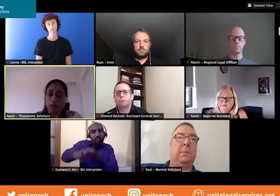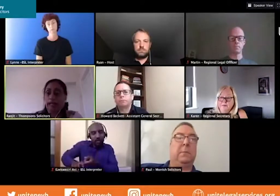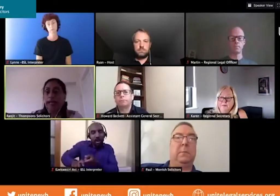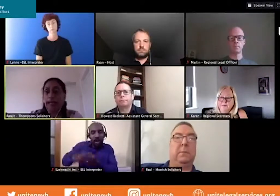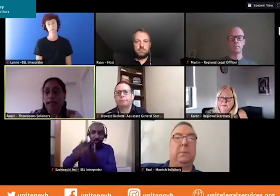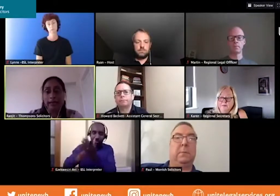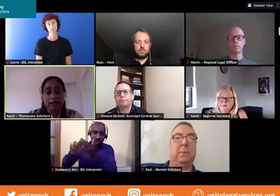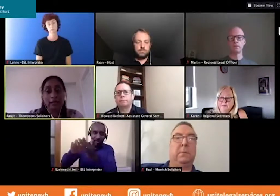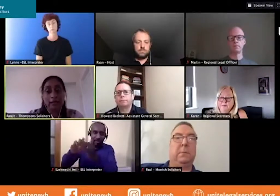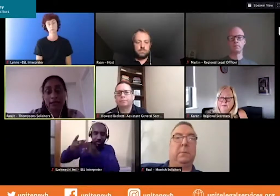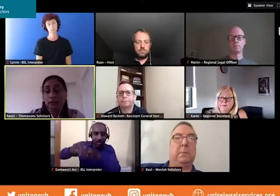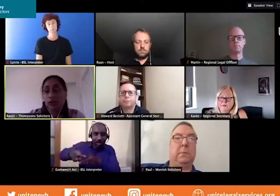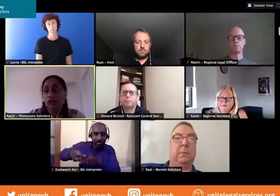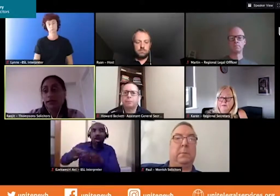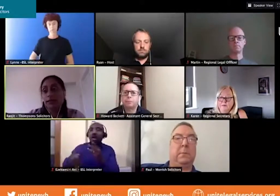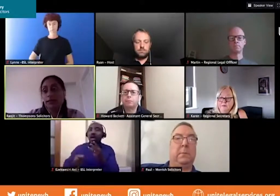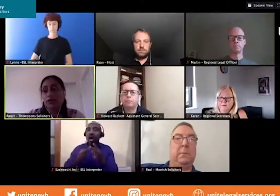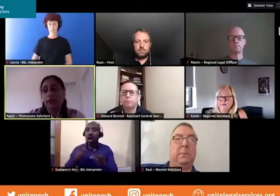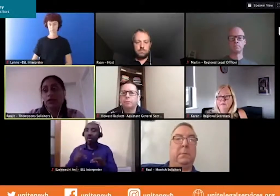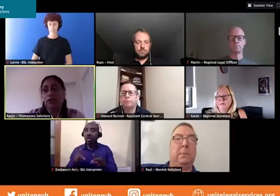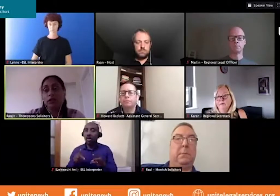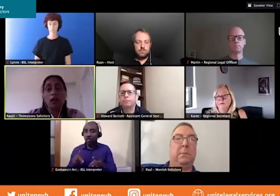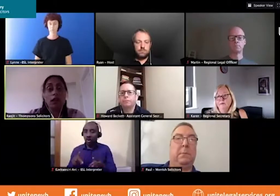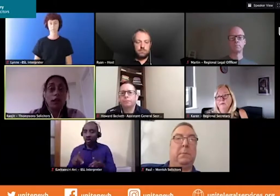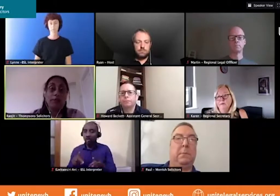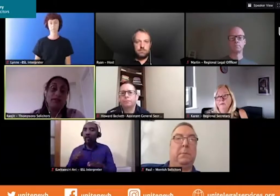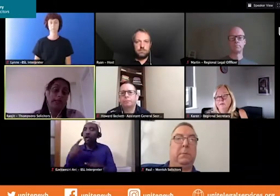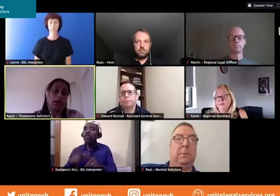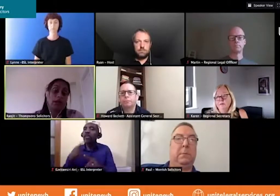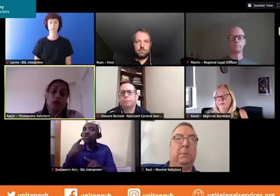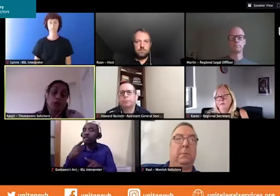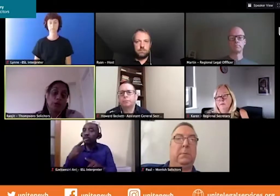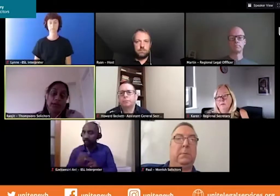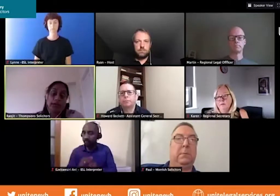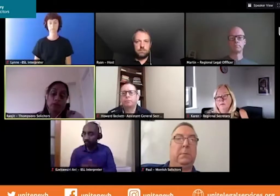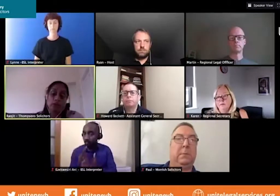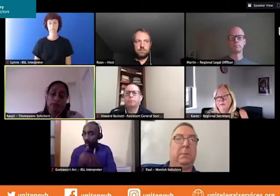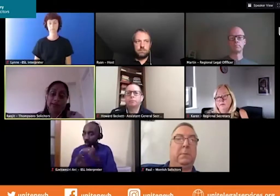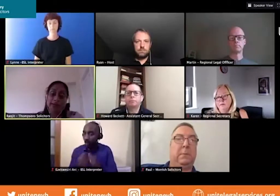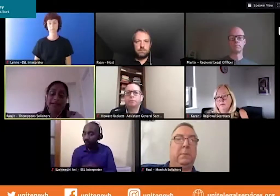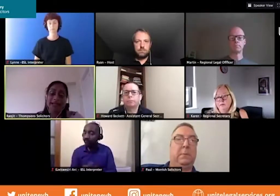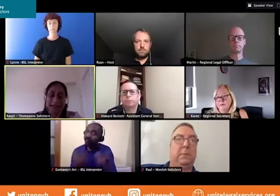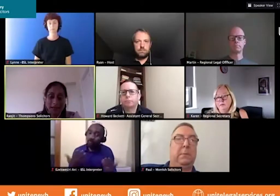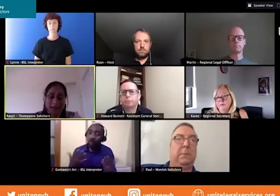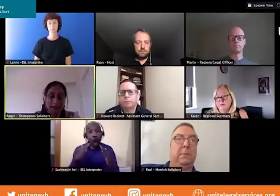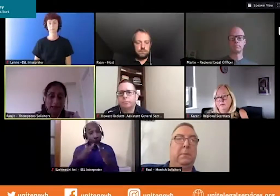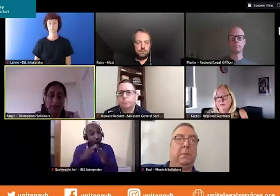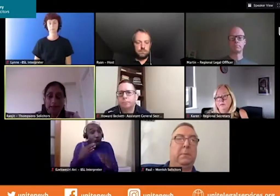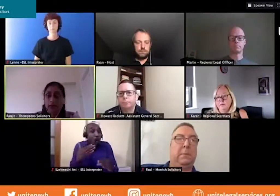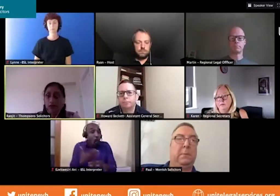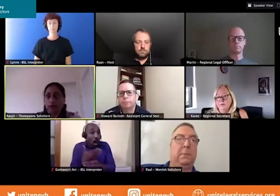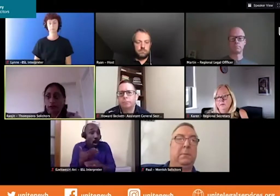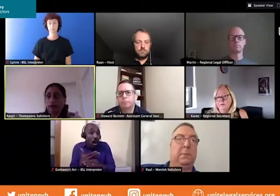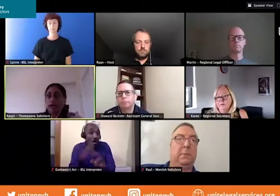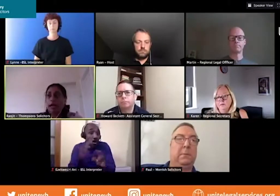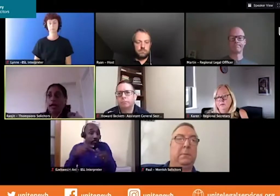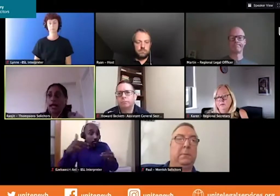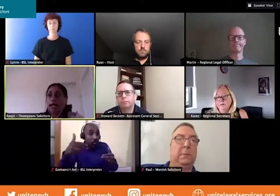option in an emergency situation. Obviously, home working would be ideal in this